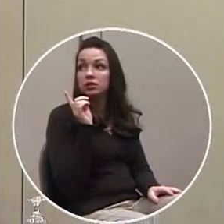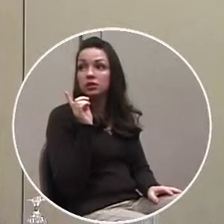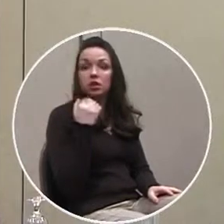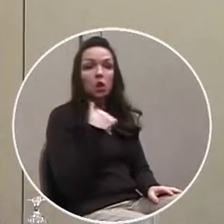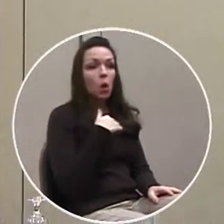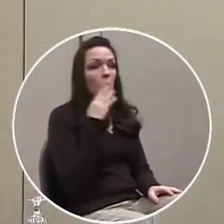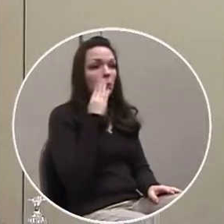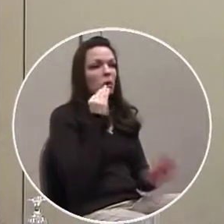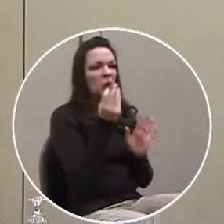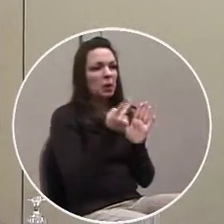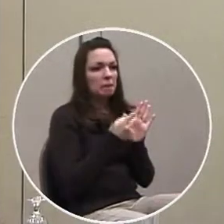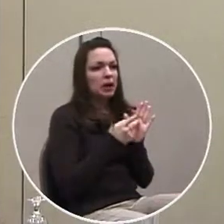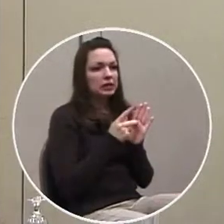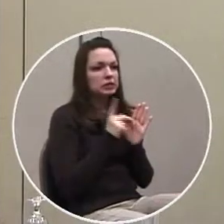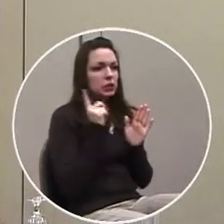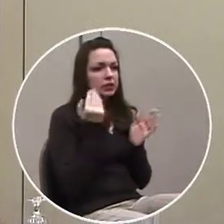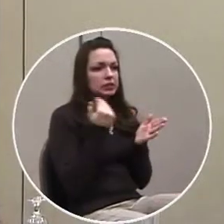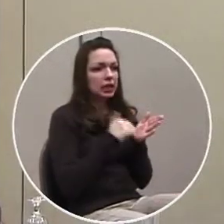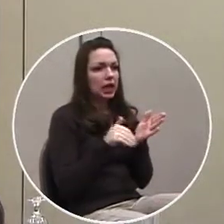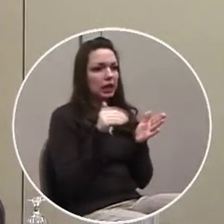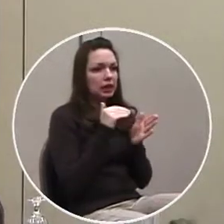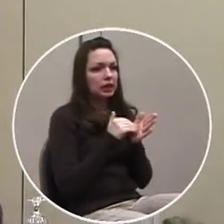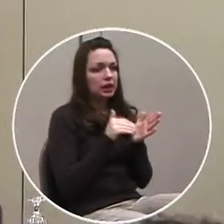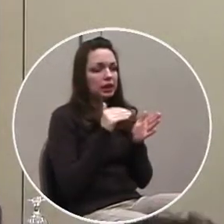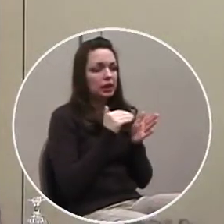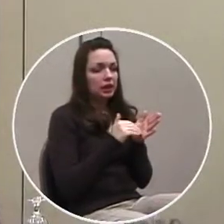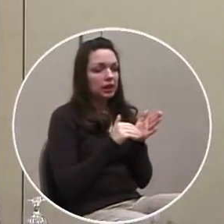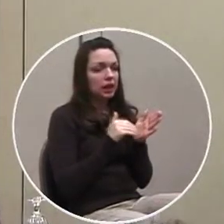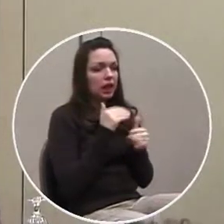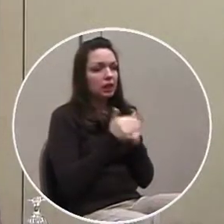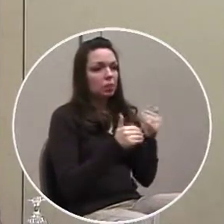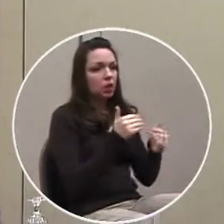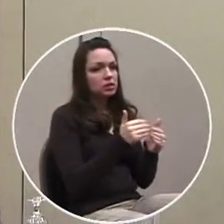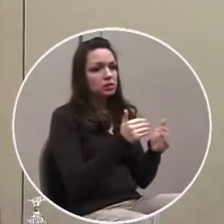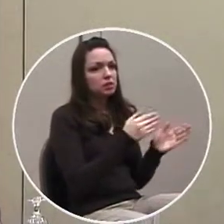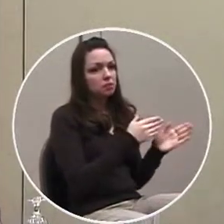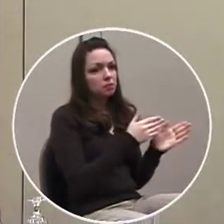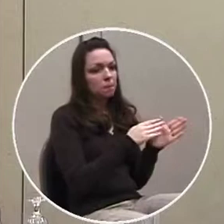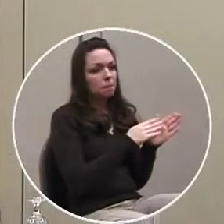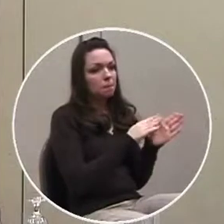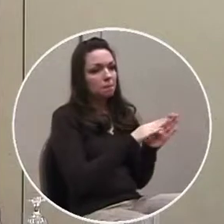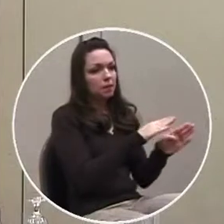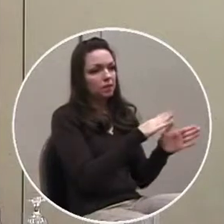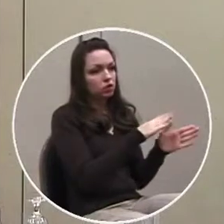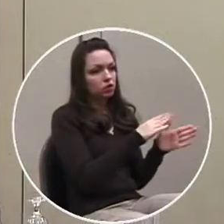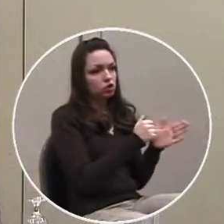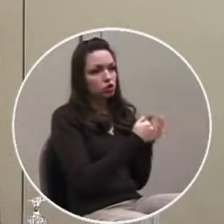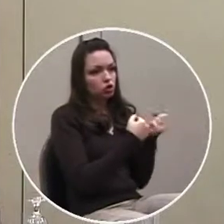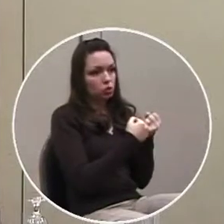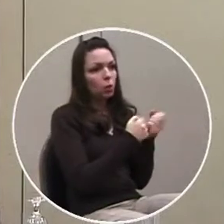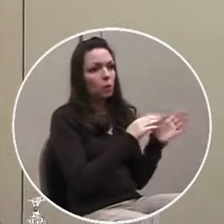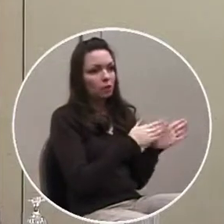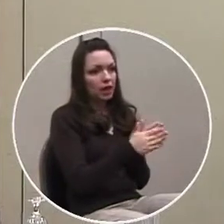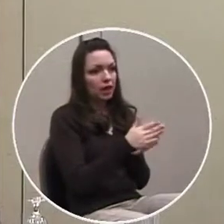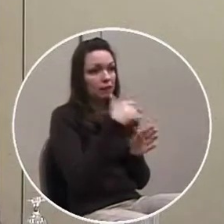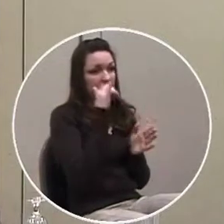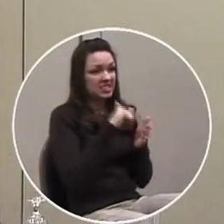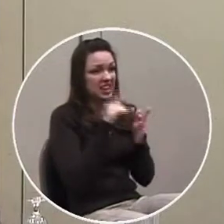We're going to come back to this piece over and over in the process of behavior support planning because this is your